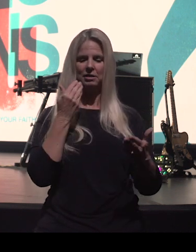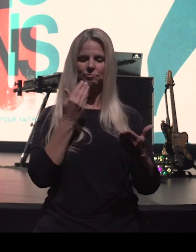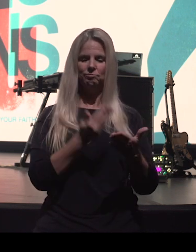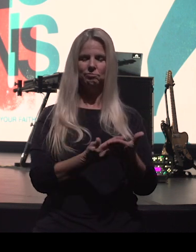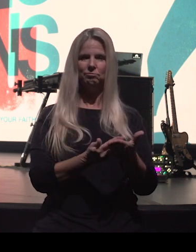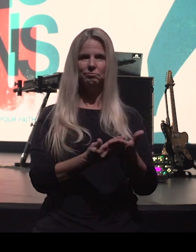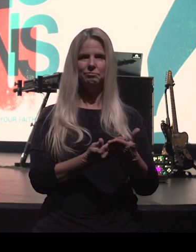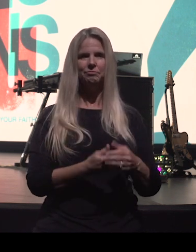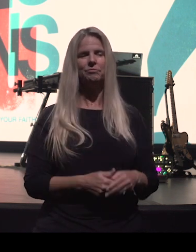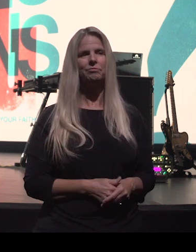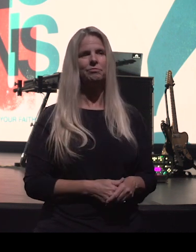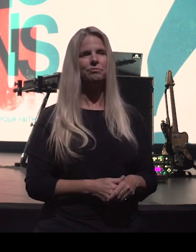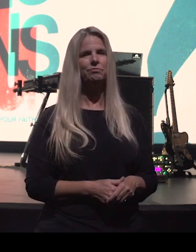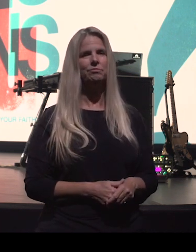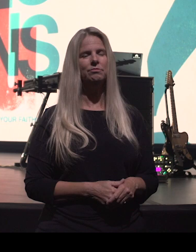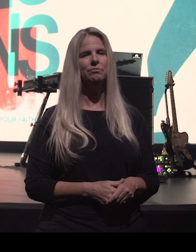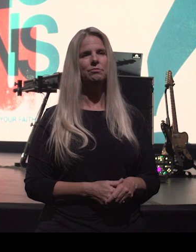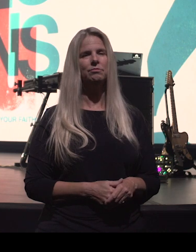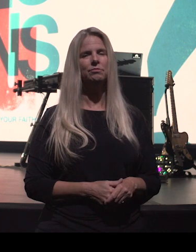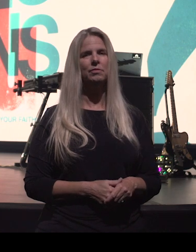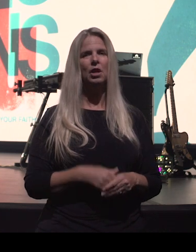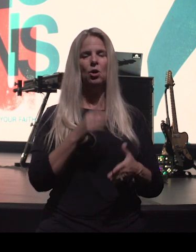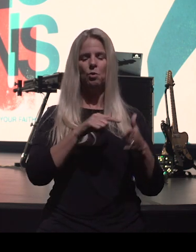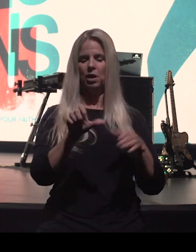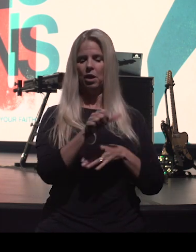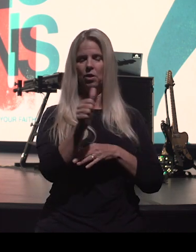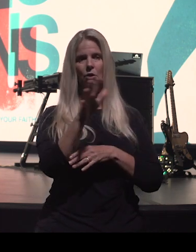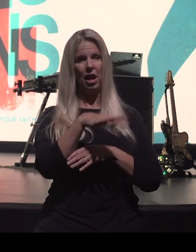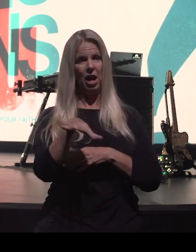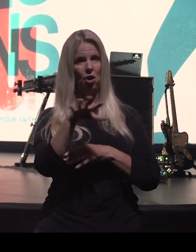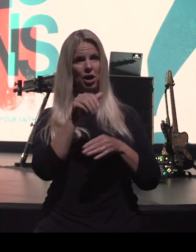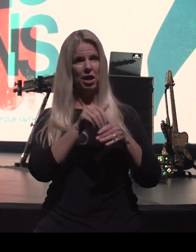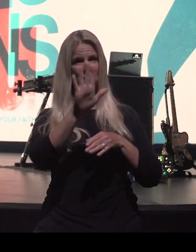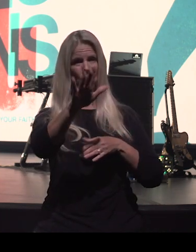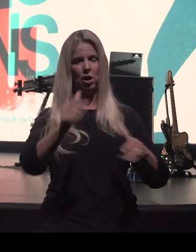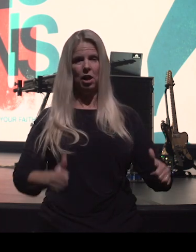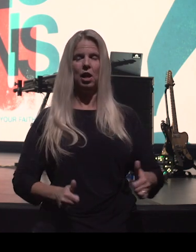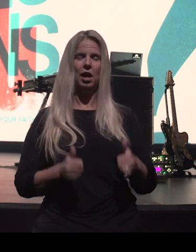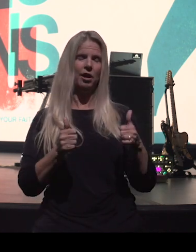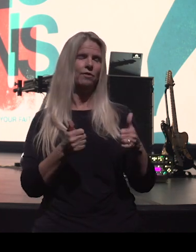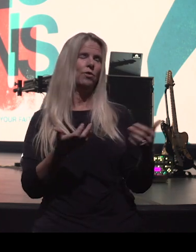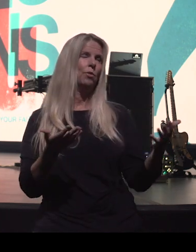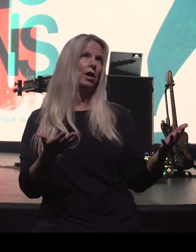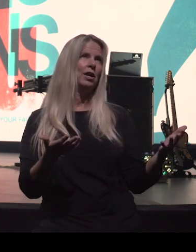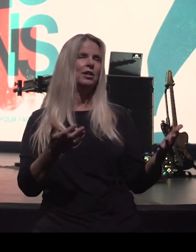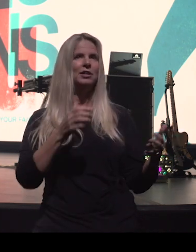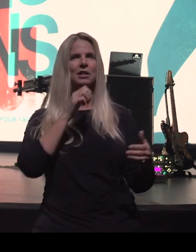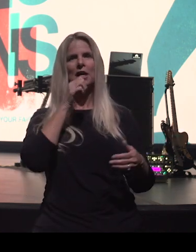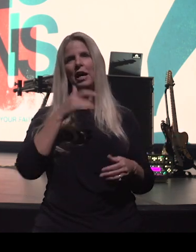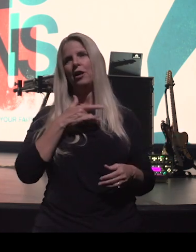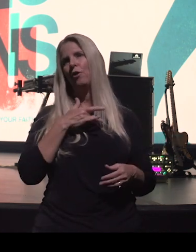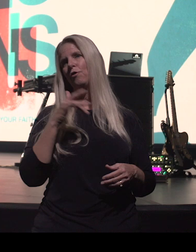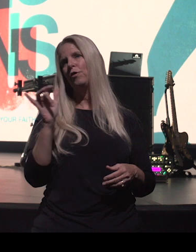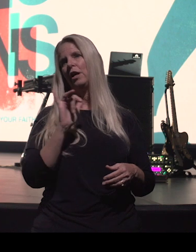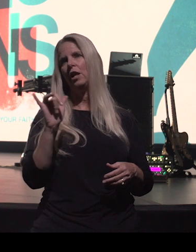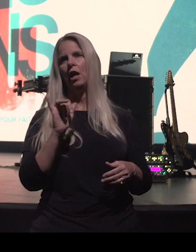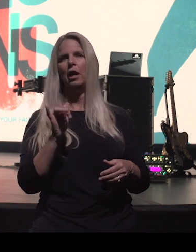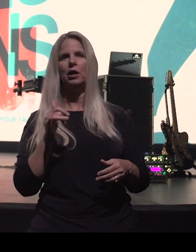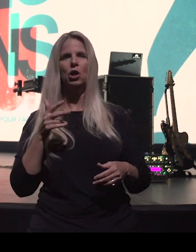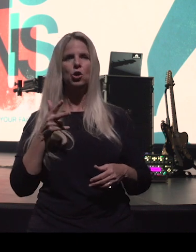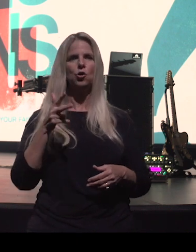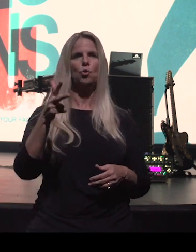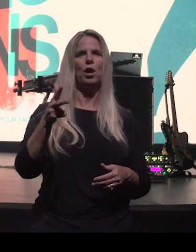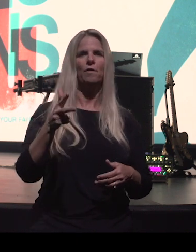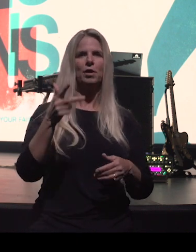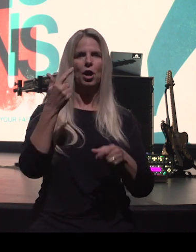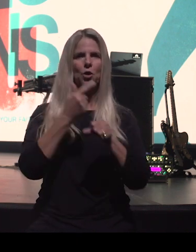facts. I mean, what other area of your life do you get to just say, well, I don't feel like it? I don't feel like driving on the right-hand side of